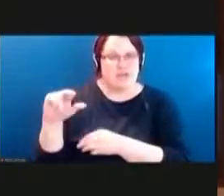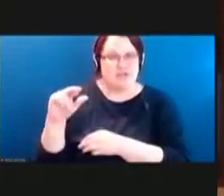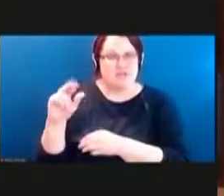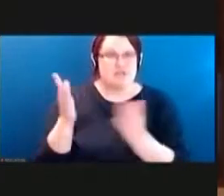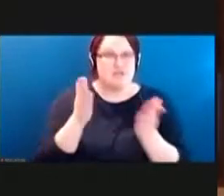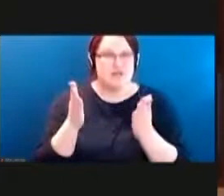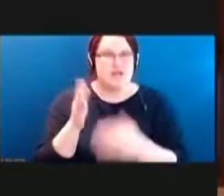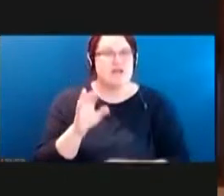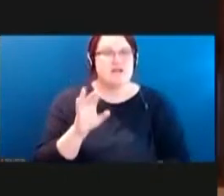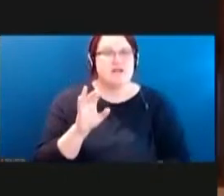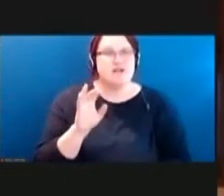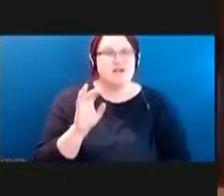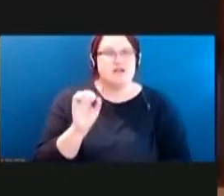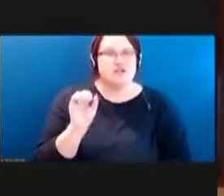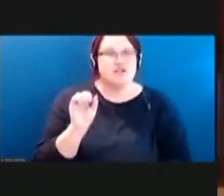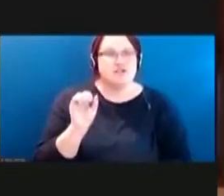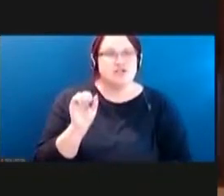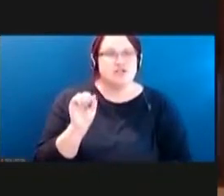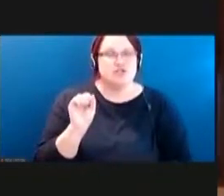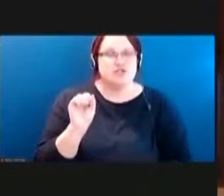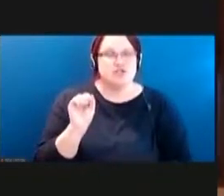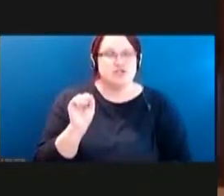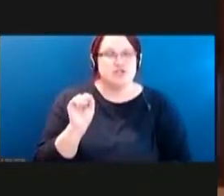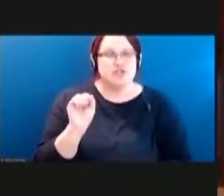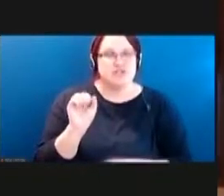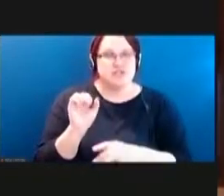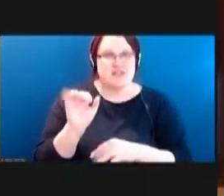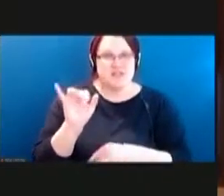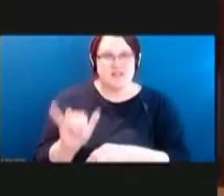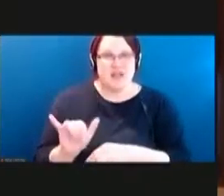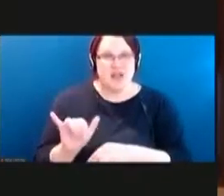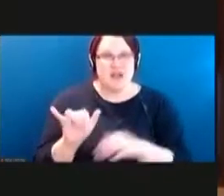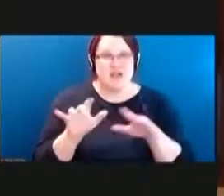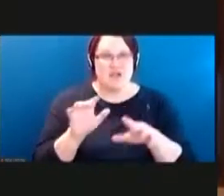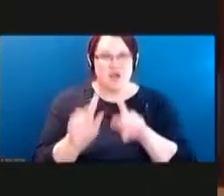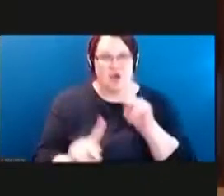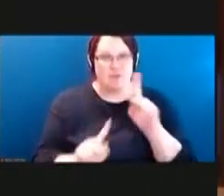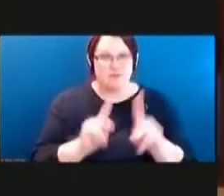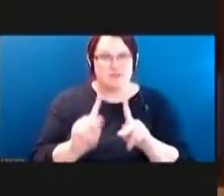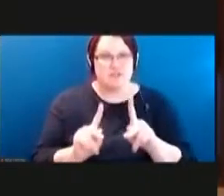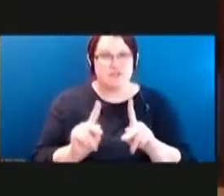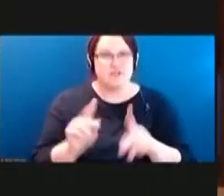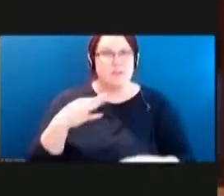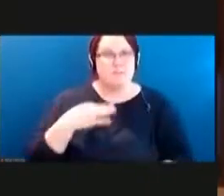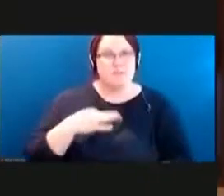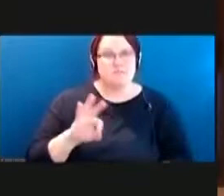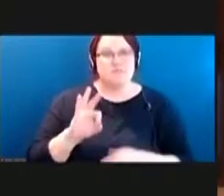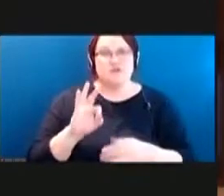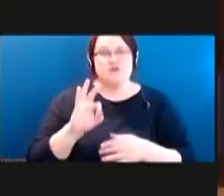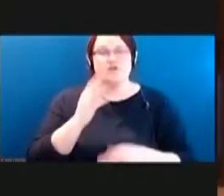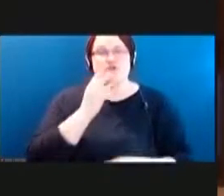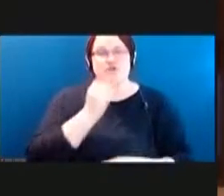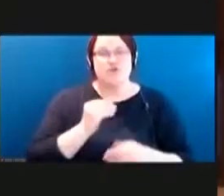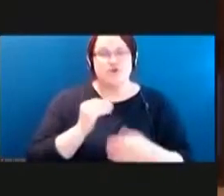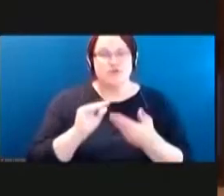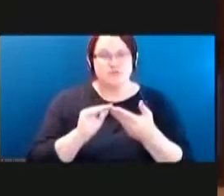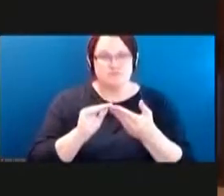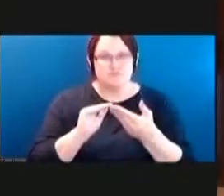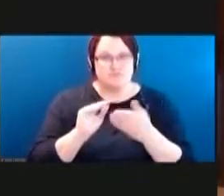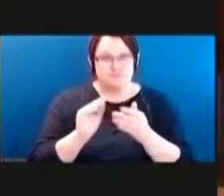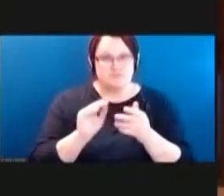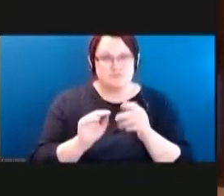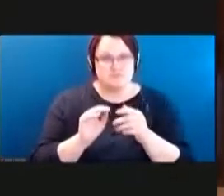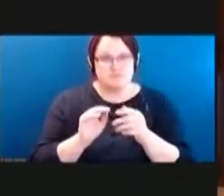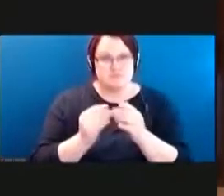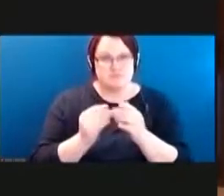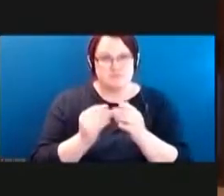Sha'er Shayamim congregation. Pittsburgh's Jewish population grew with the advent of direct train service into the